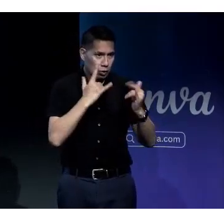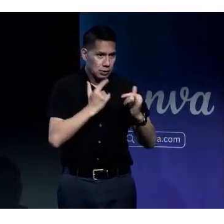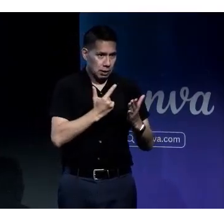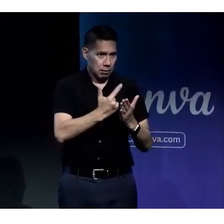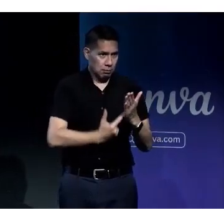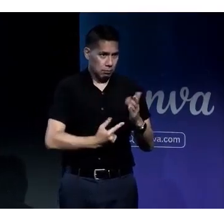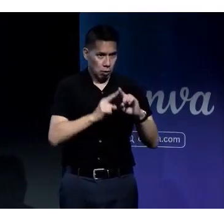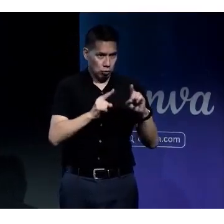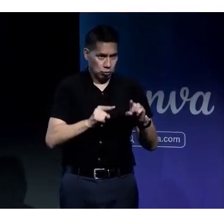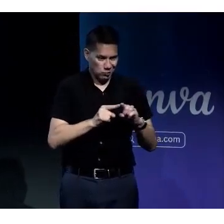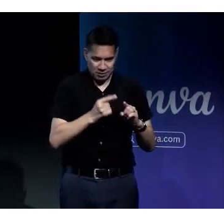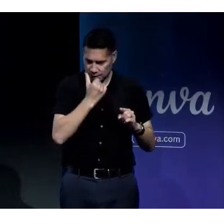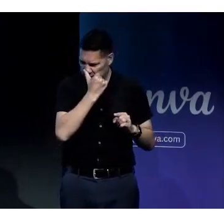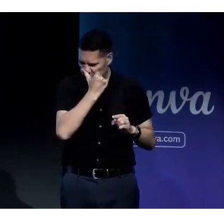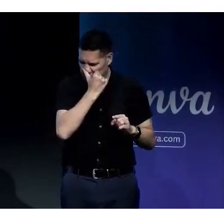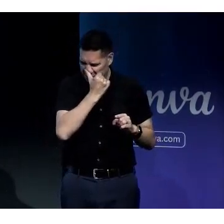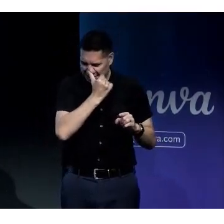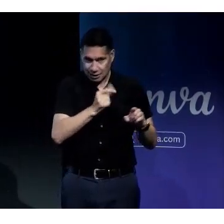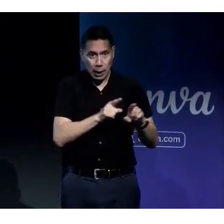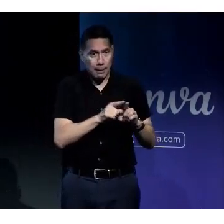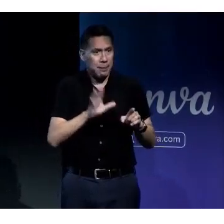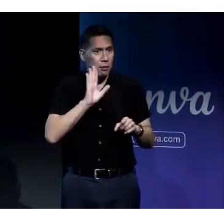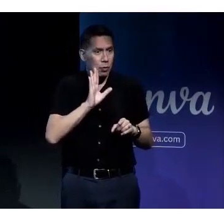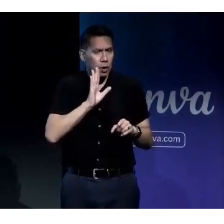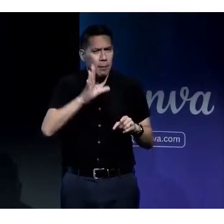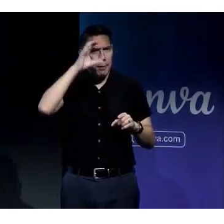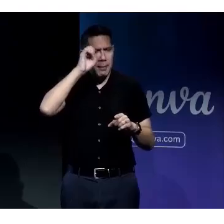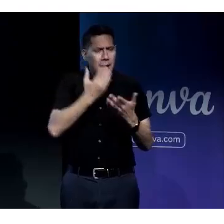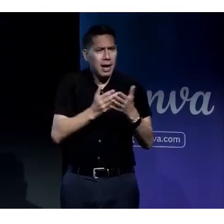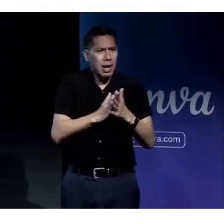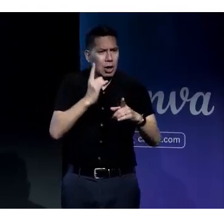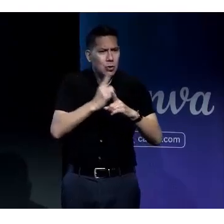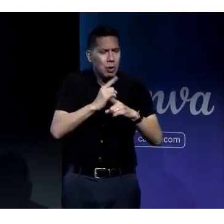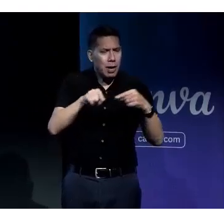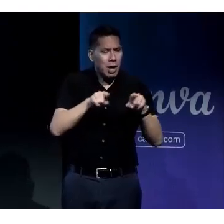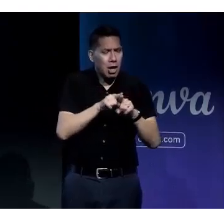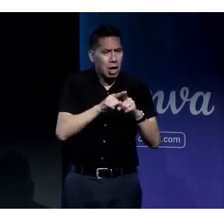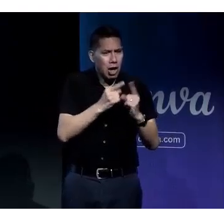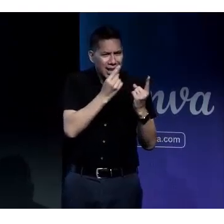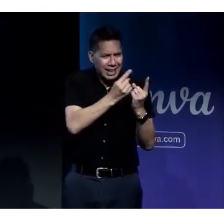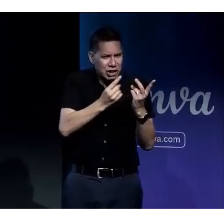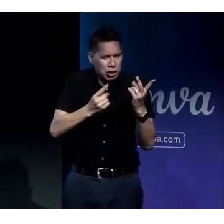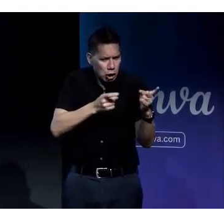same. But remember how we talked about how each control type is also